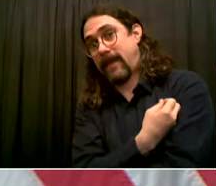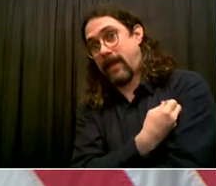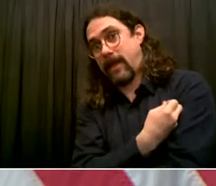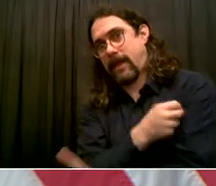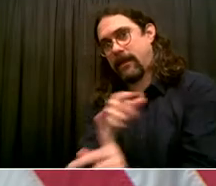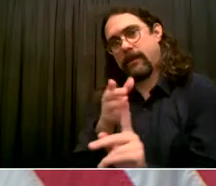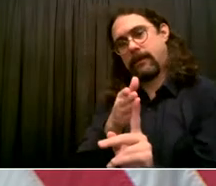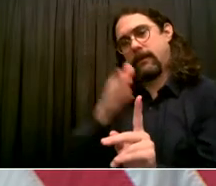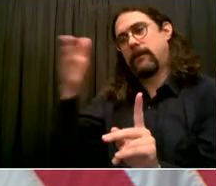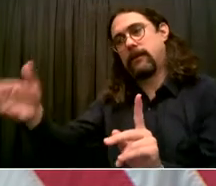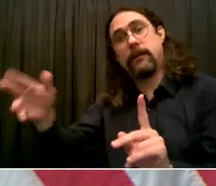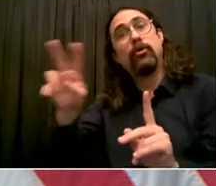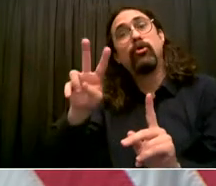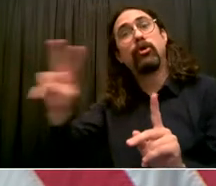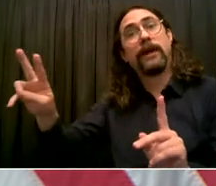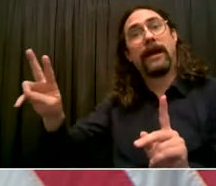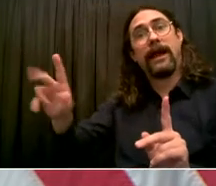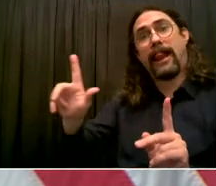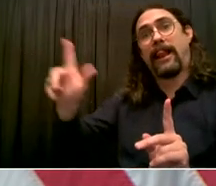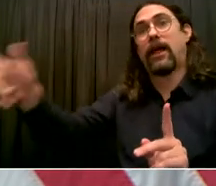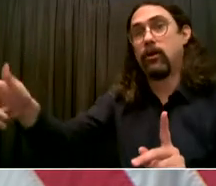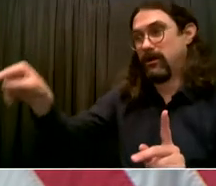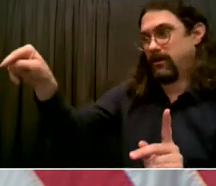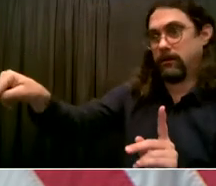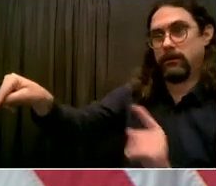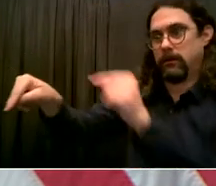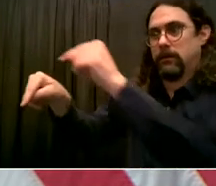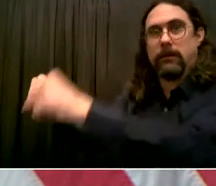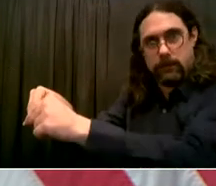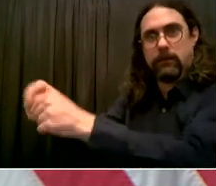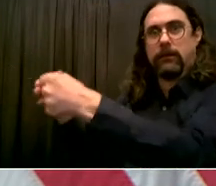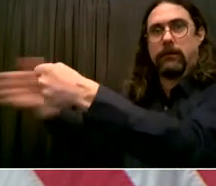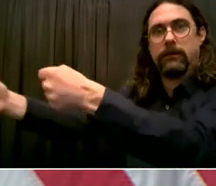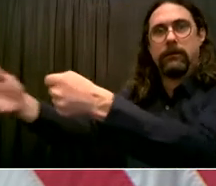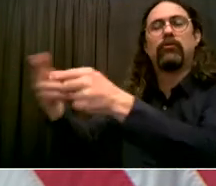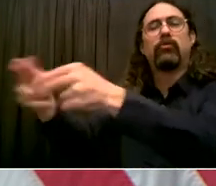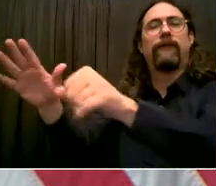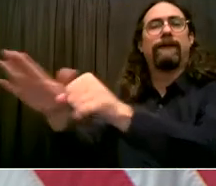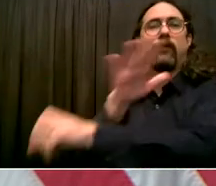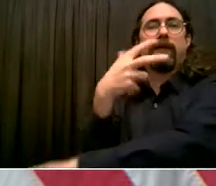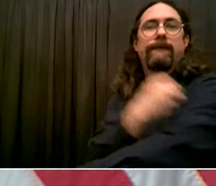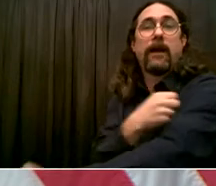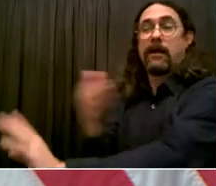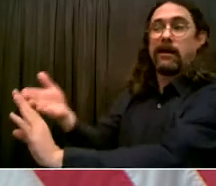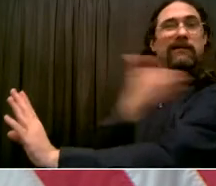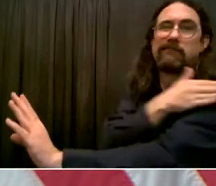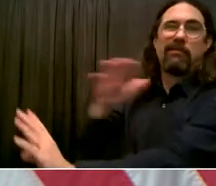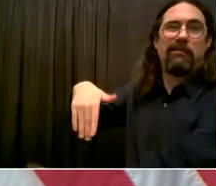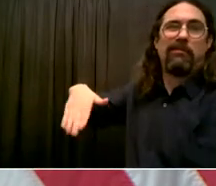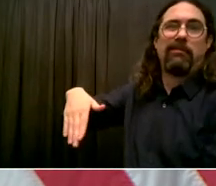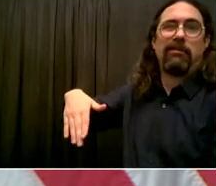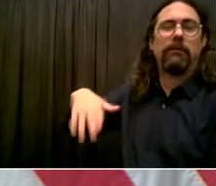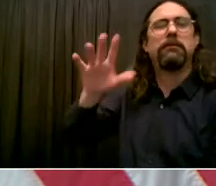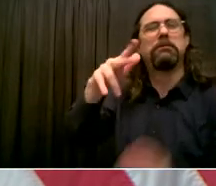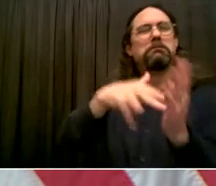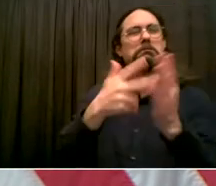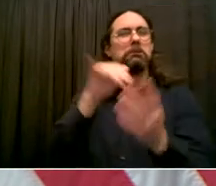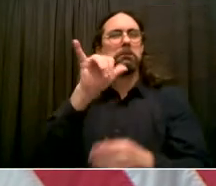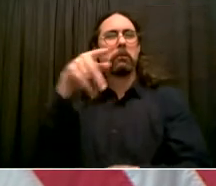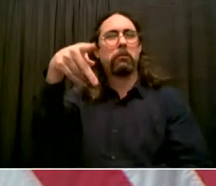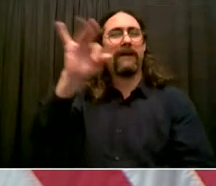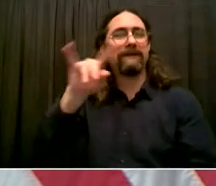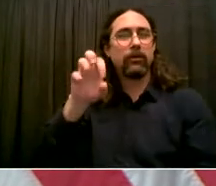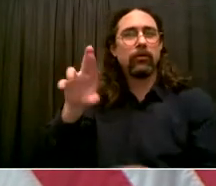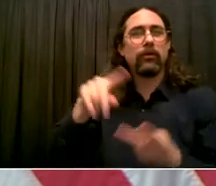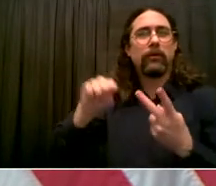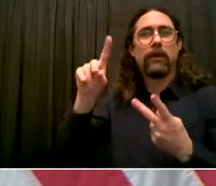of the vaccines. That's important to keep in mind. The second part of it is, remember, part of getting